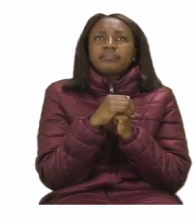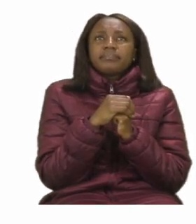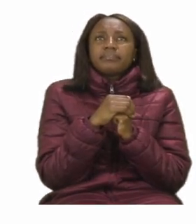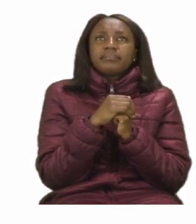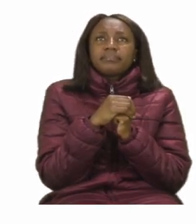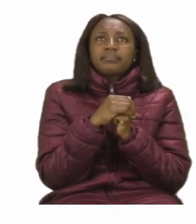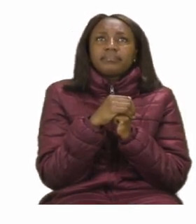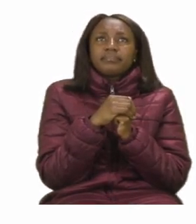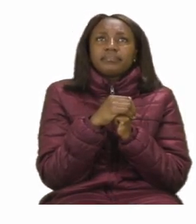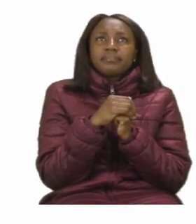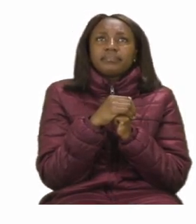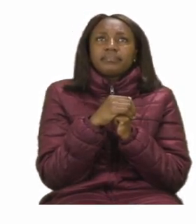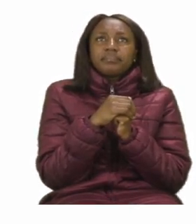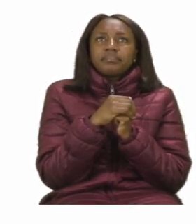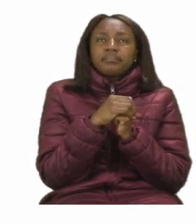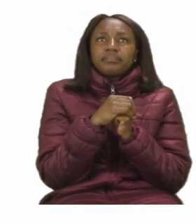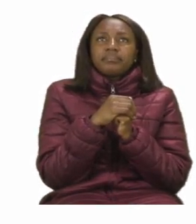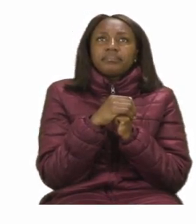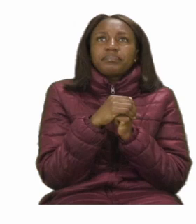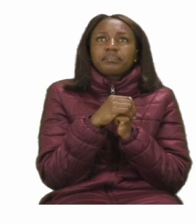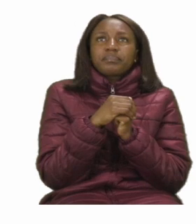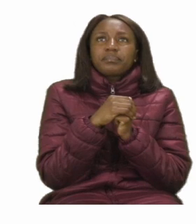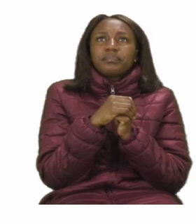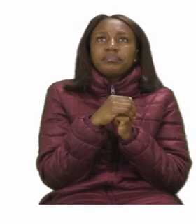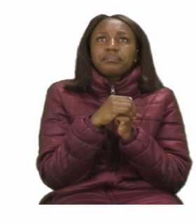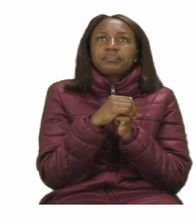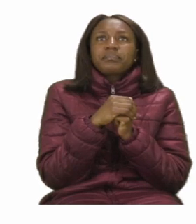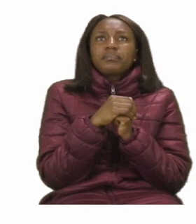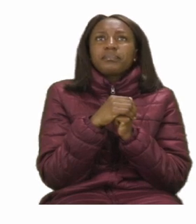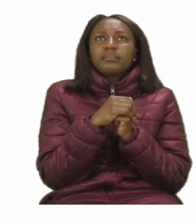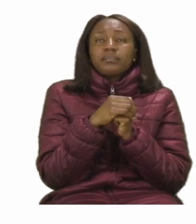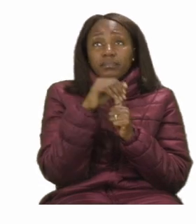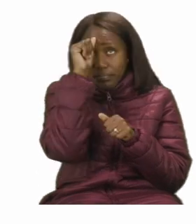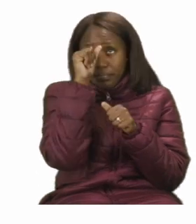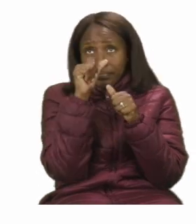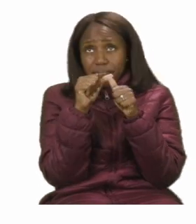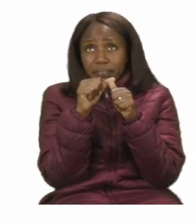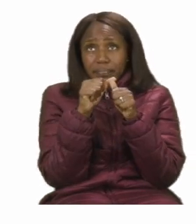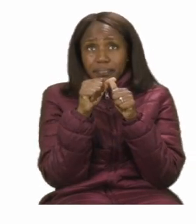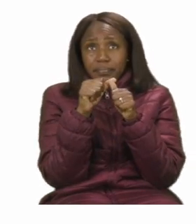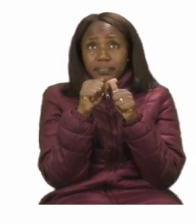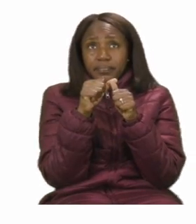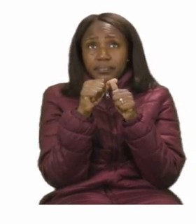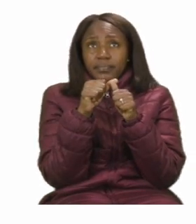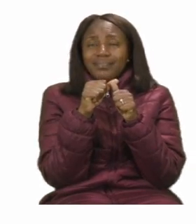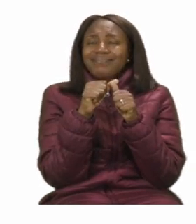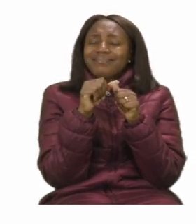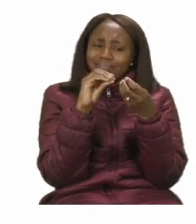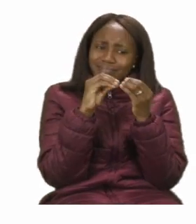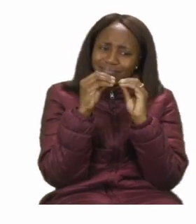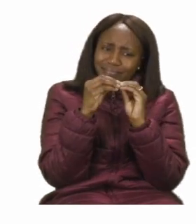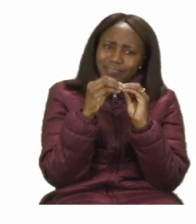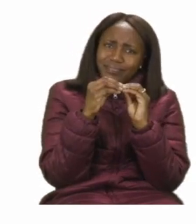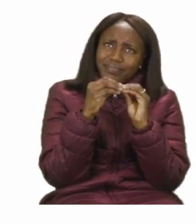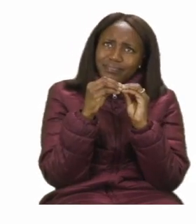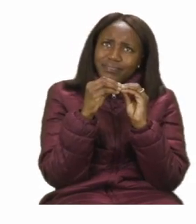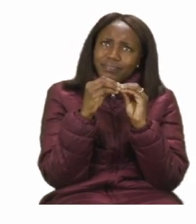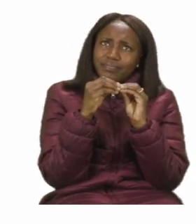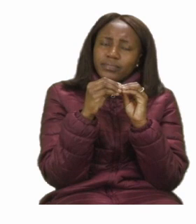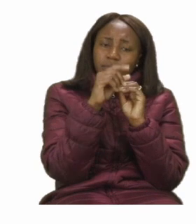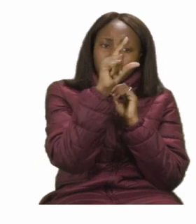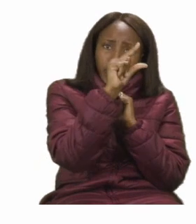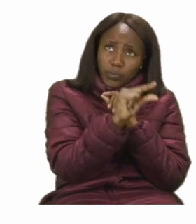the activity. Now, you have to remember that any number less